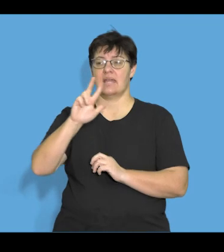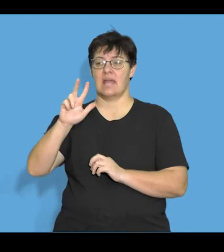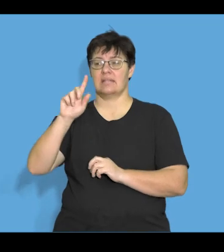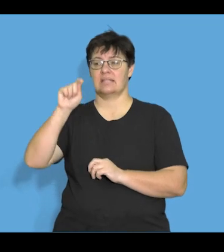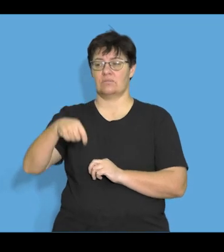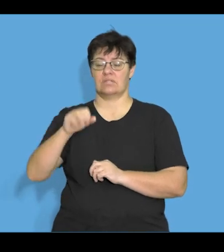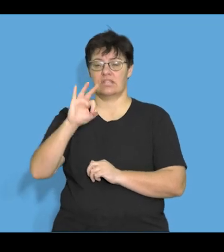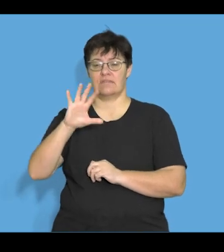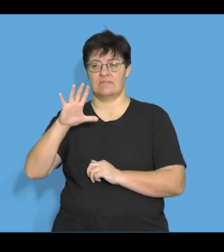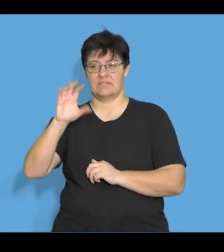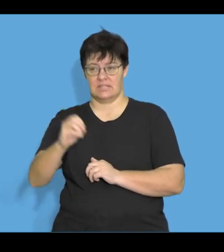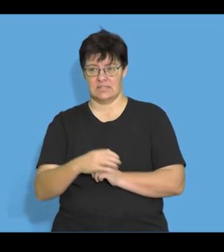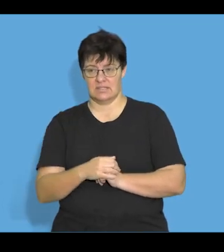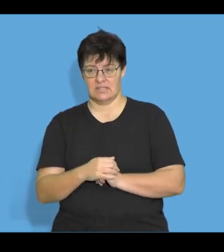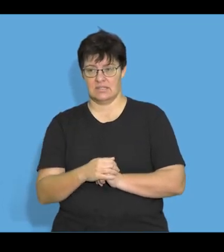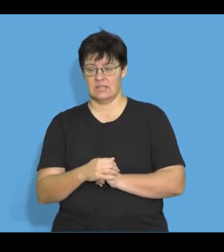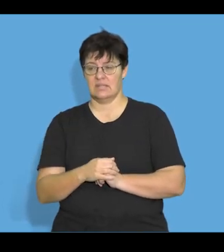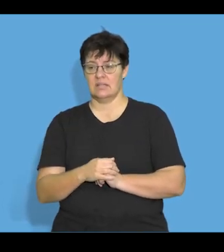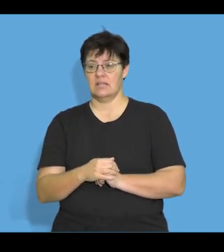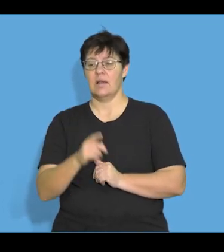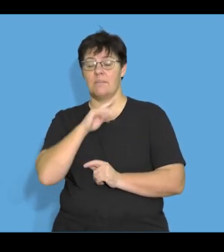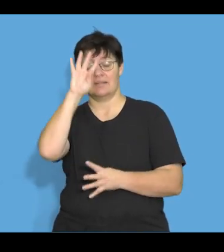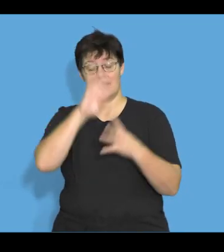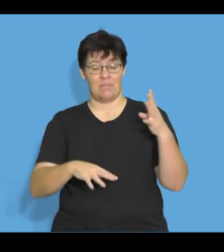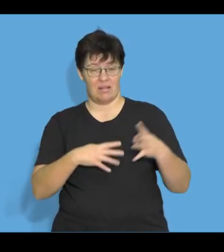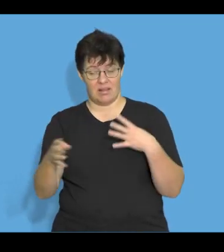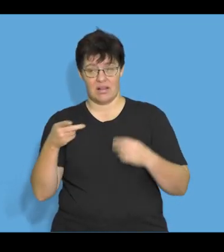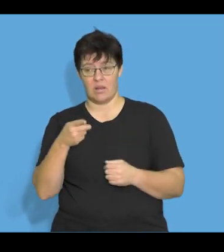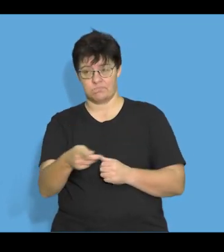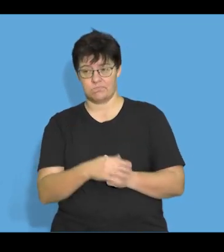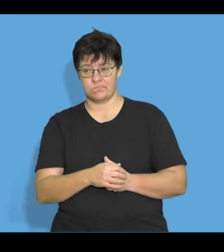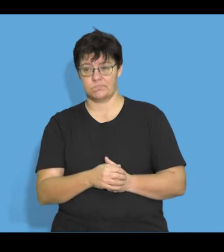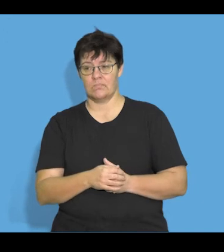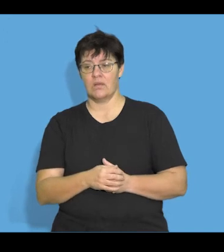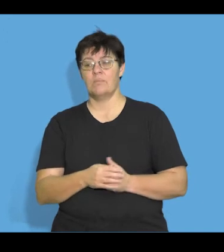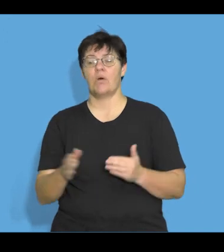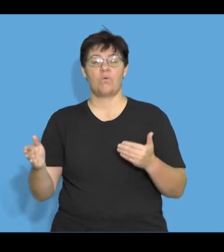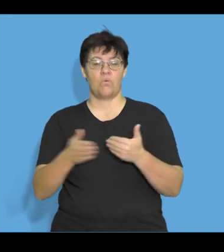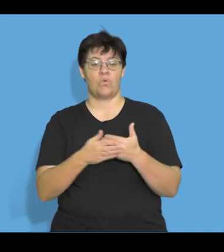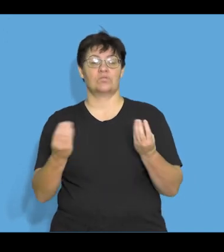98,350. And in terms of my table, there we go, closing stock